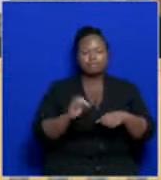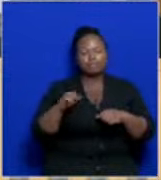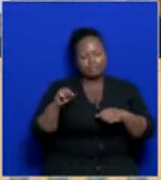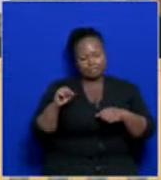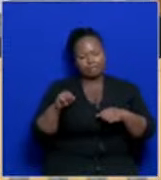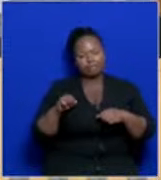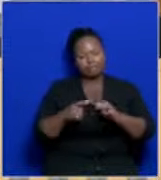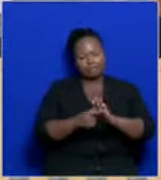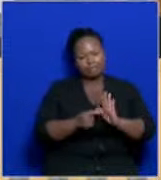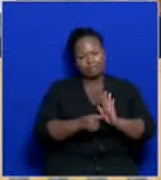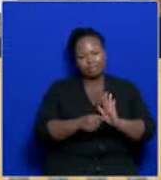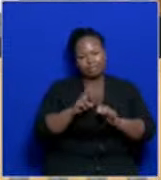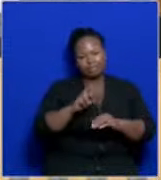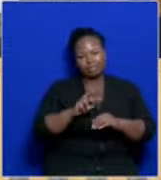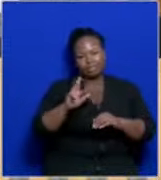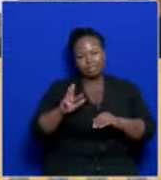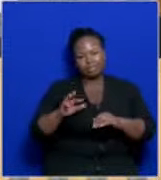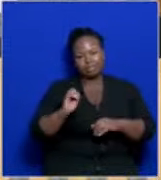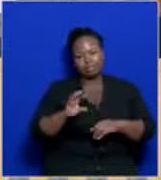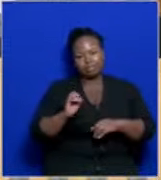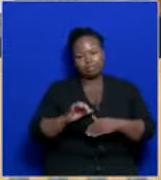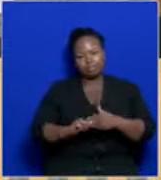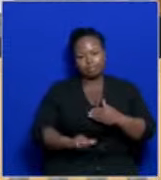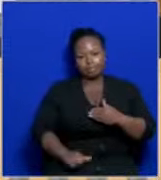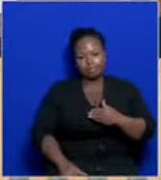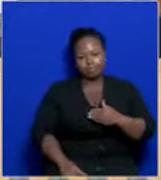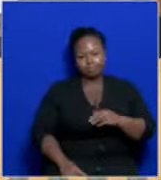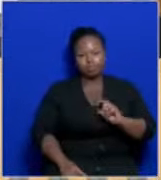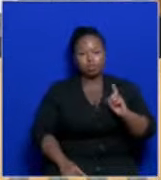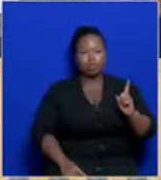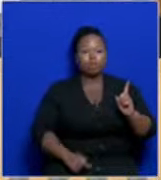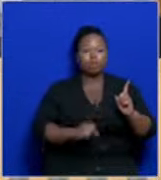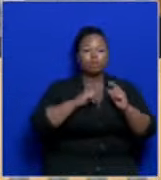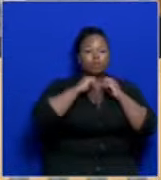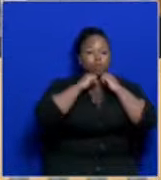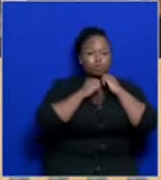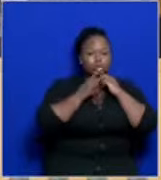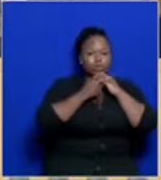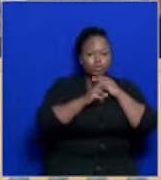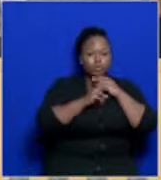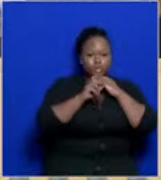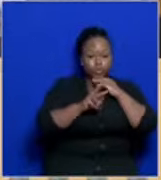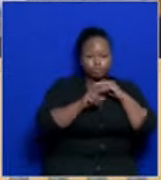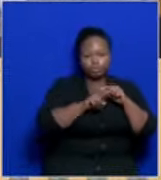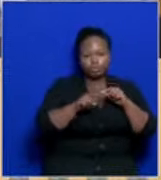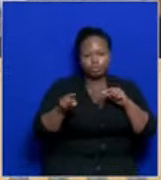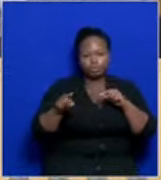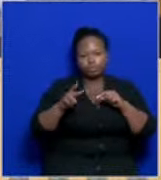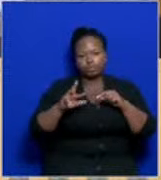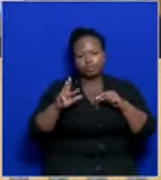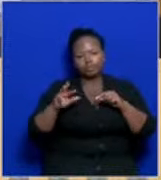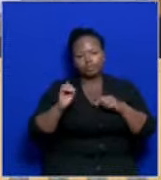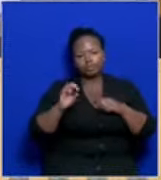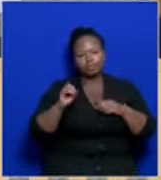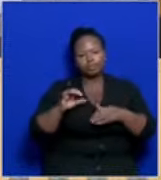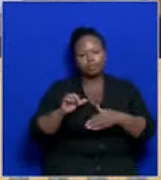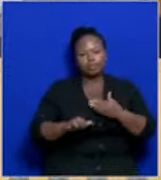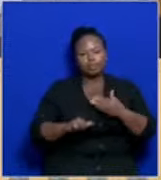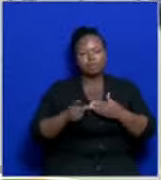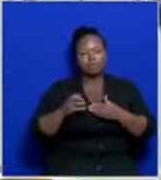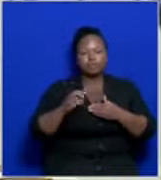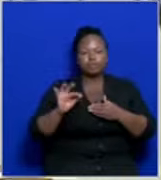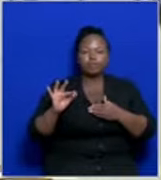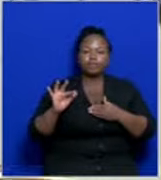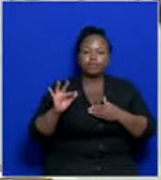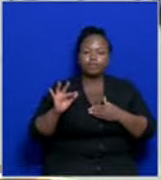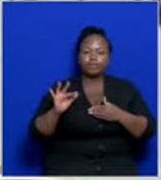so they are from 1st of August 2022 to 29 September 2025. And